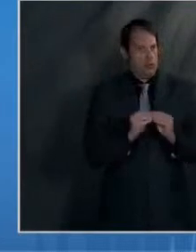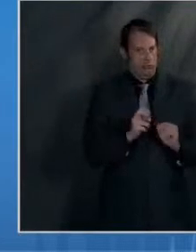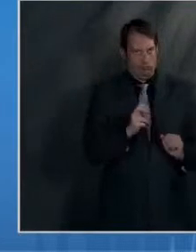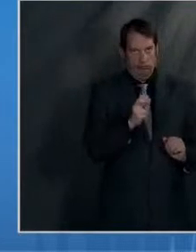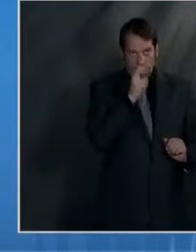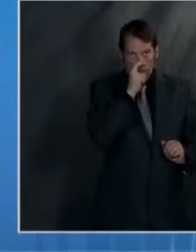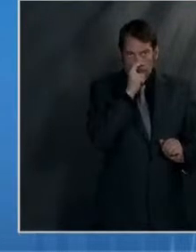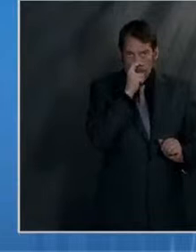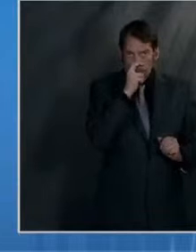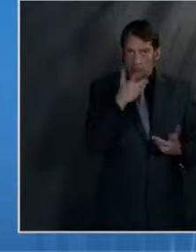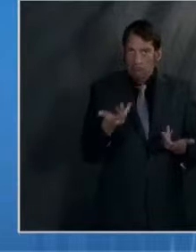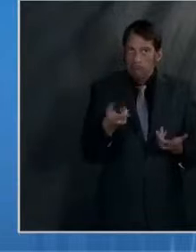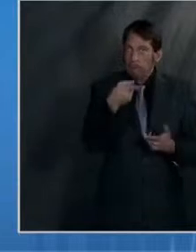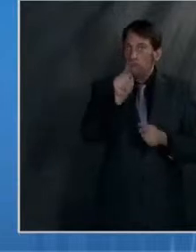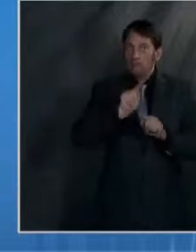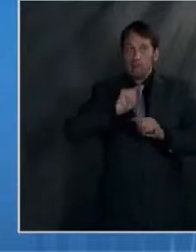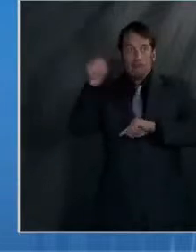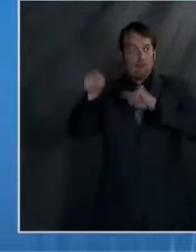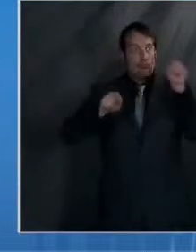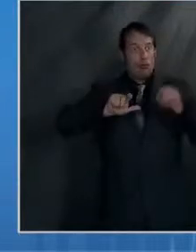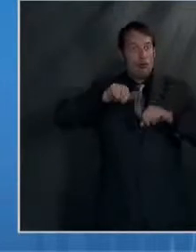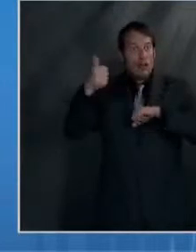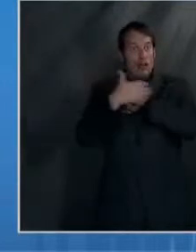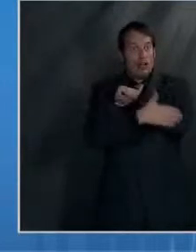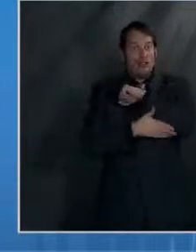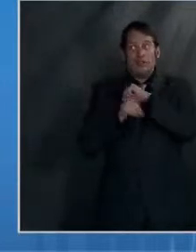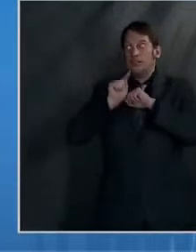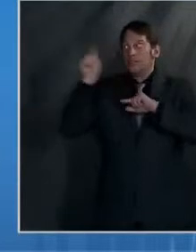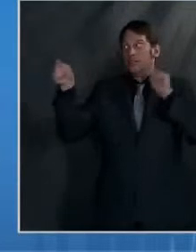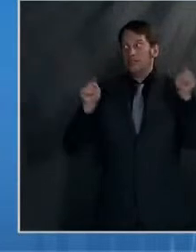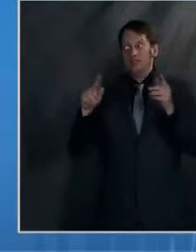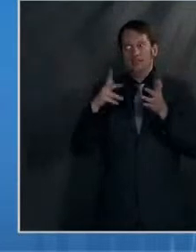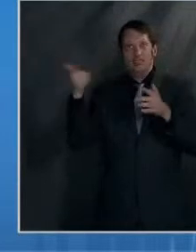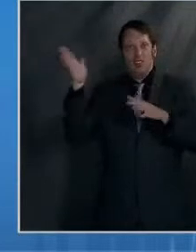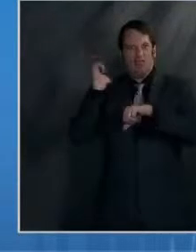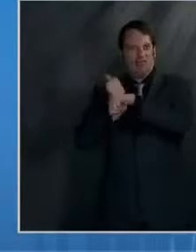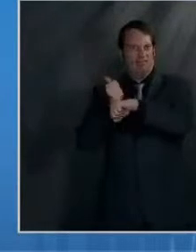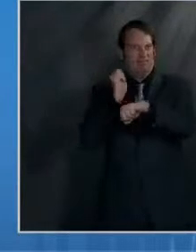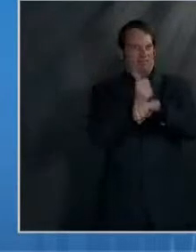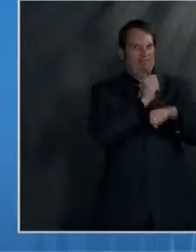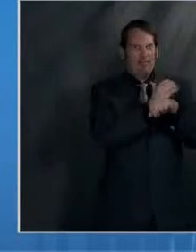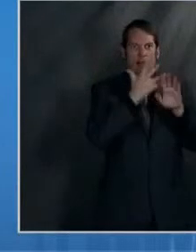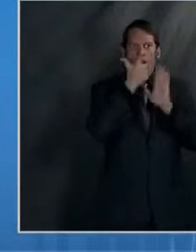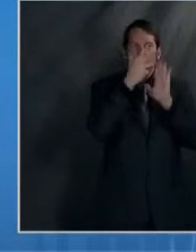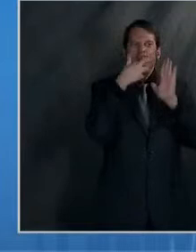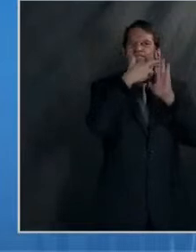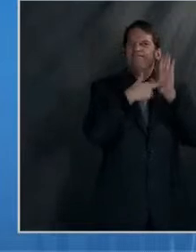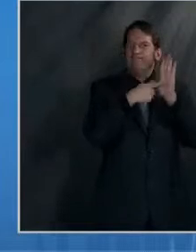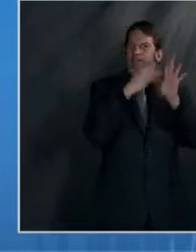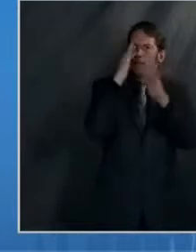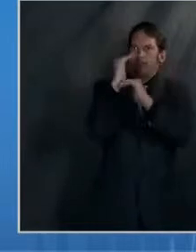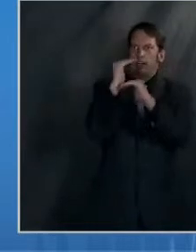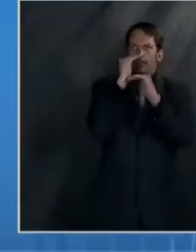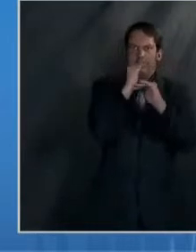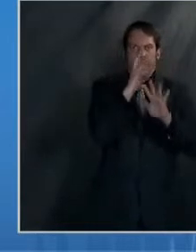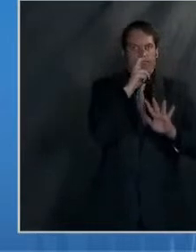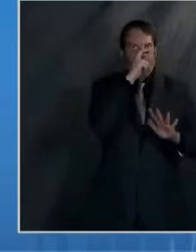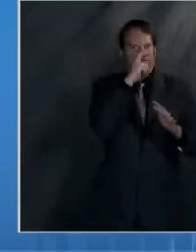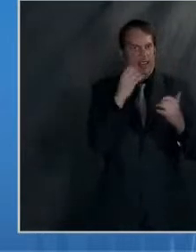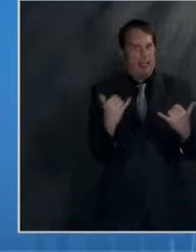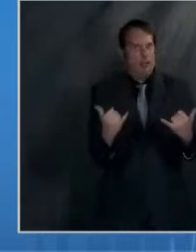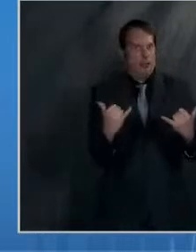pandemic. I don't know if you had a second question too. I do have a second question, and actually a quick follow-up.